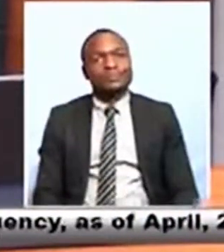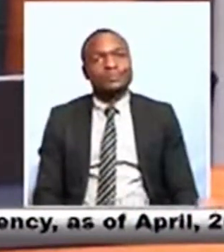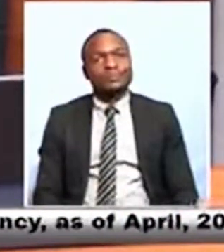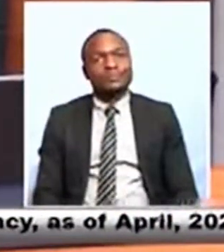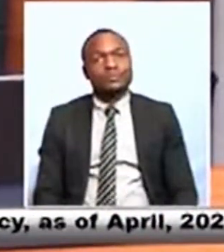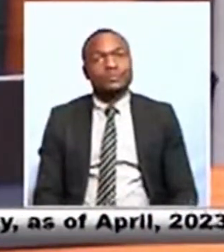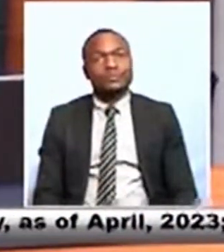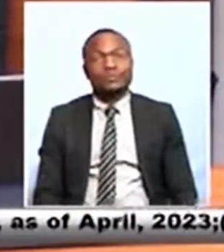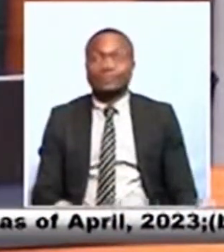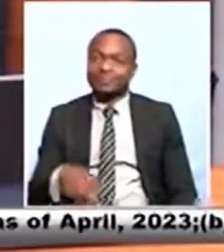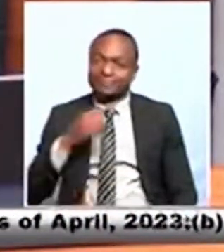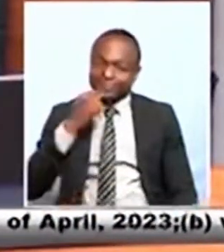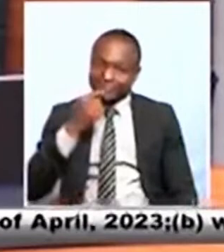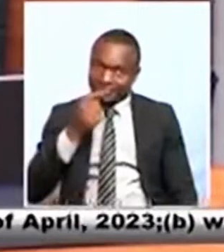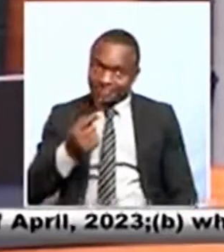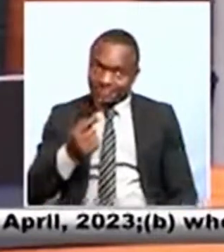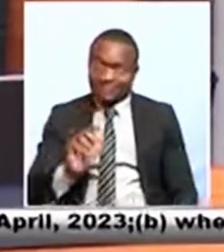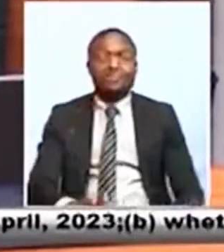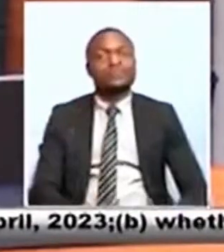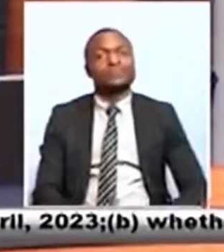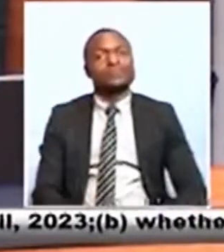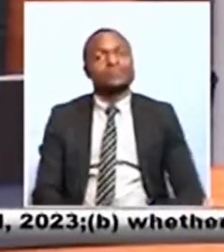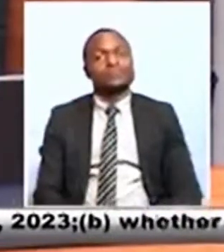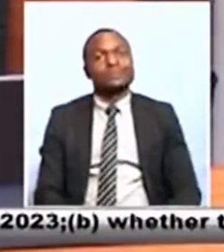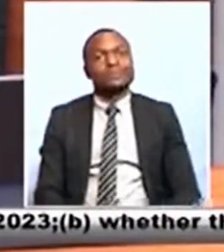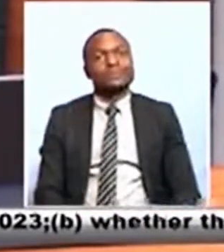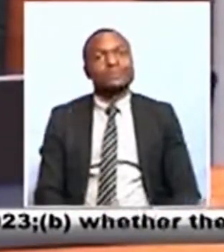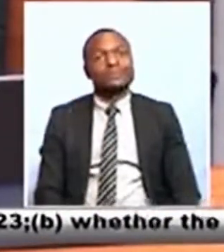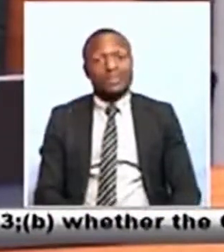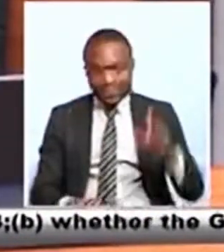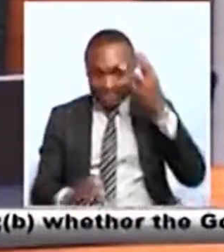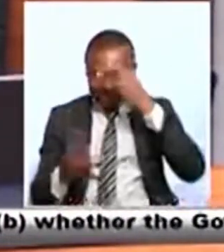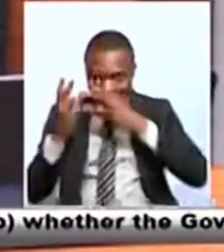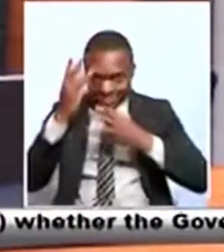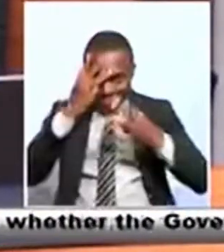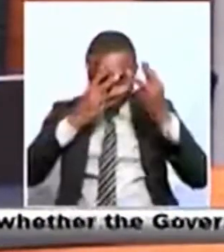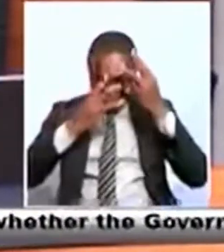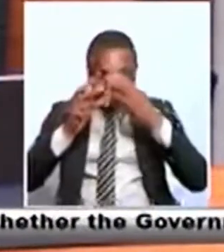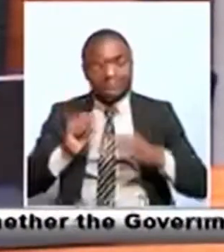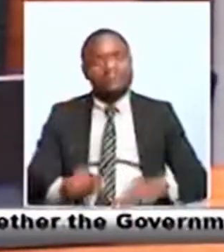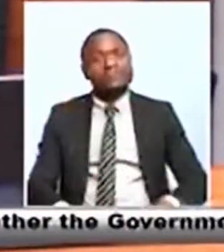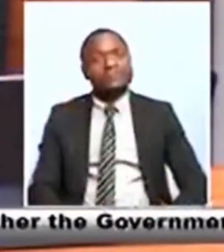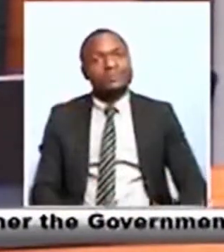you've emphasized your concerned,